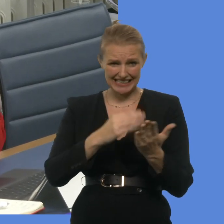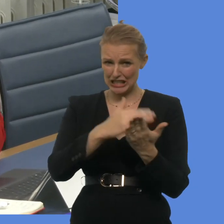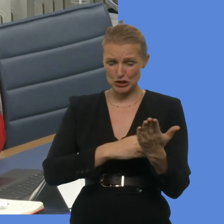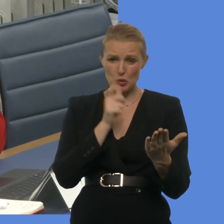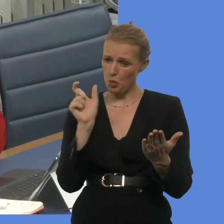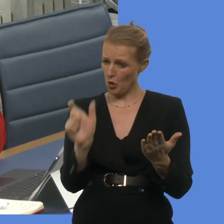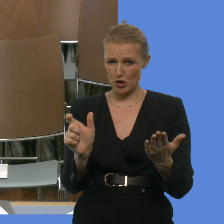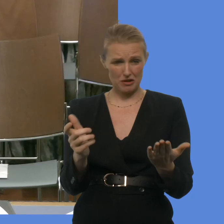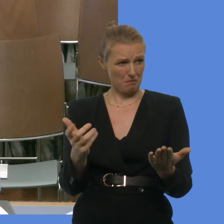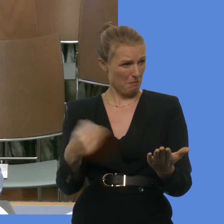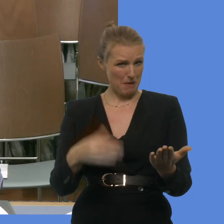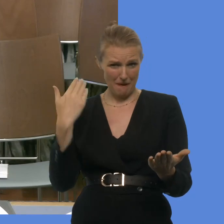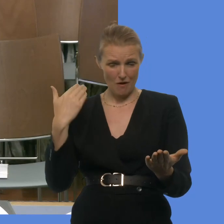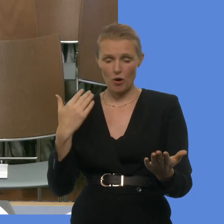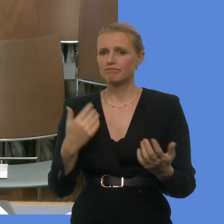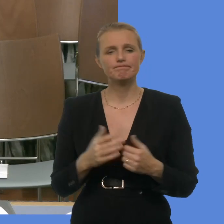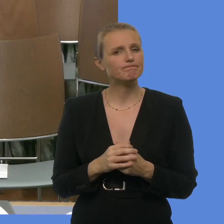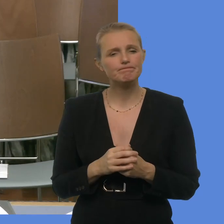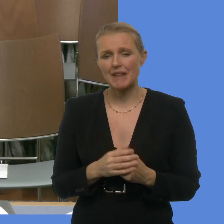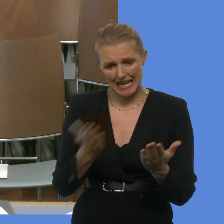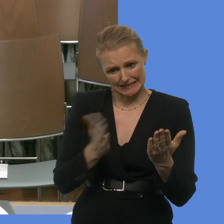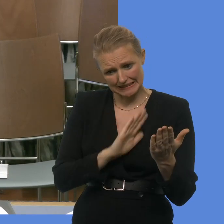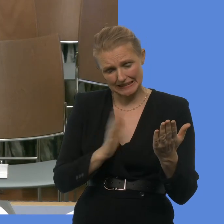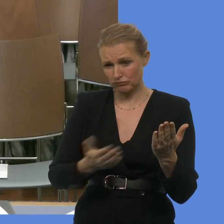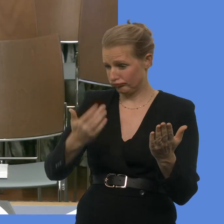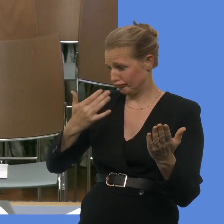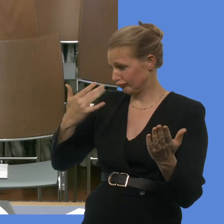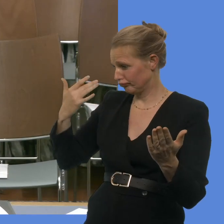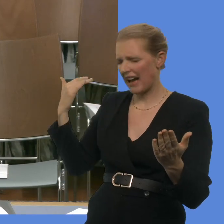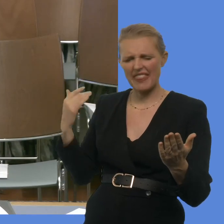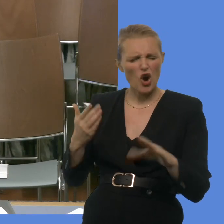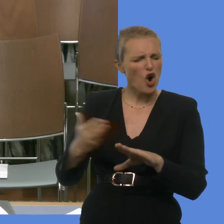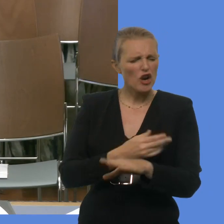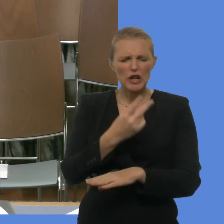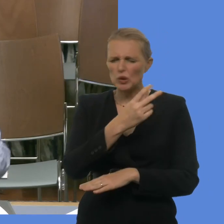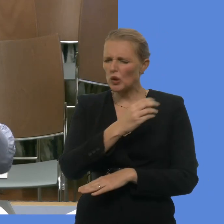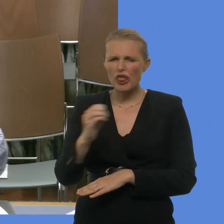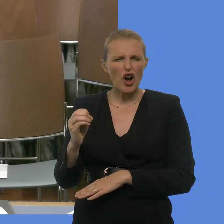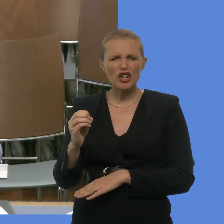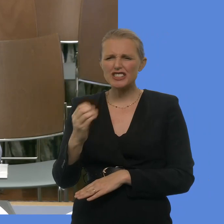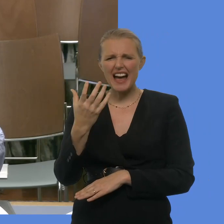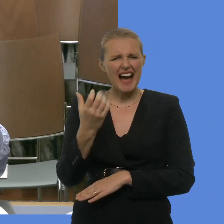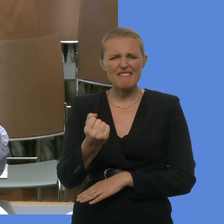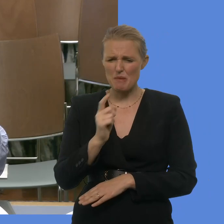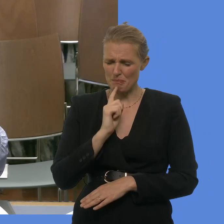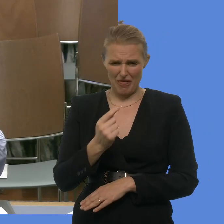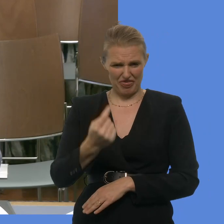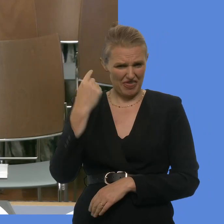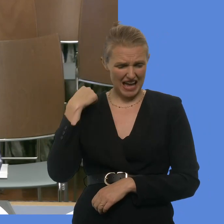through, the only thing that was coming up was something from the early 2000s, but even then it didn't set